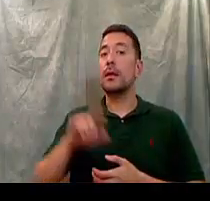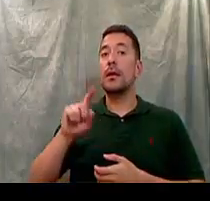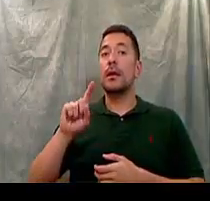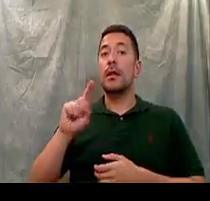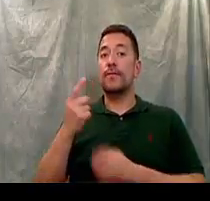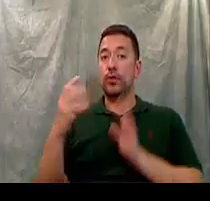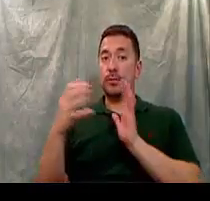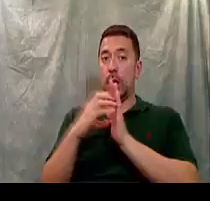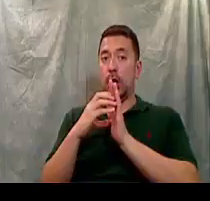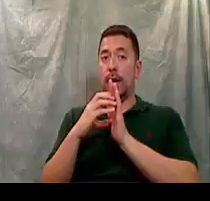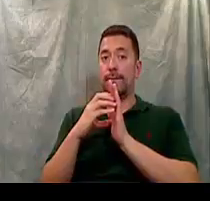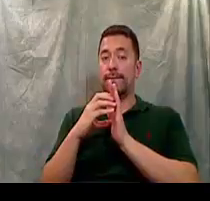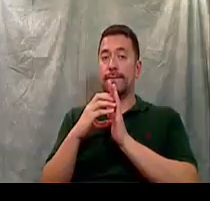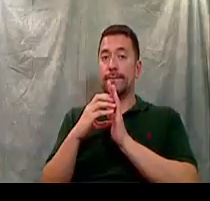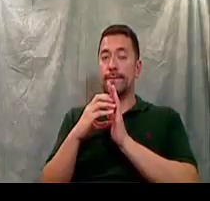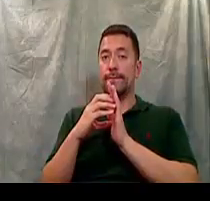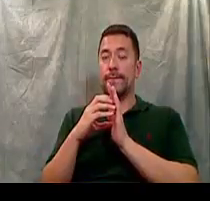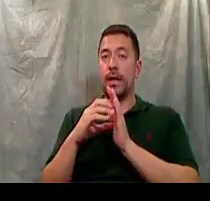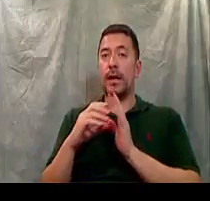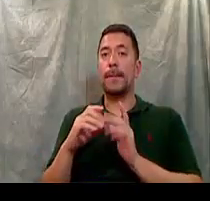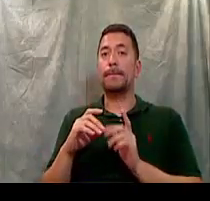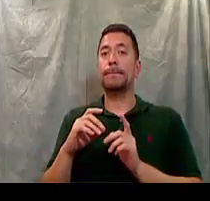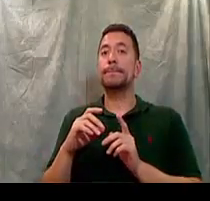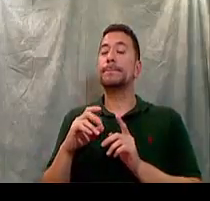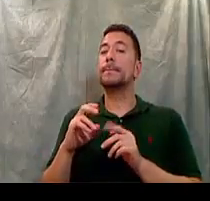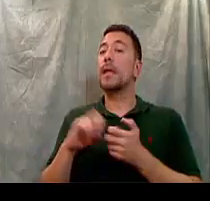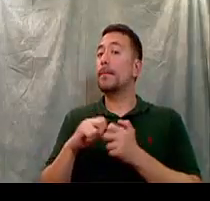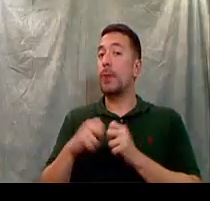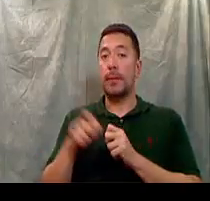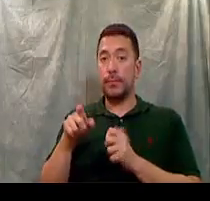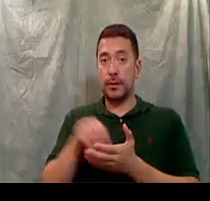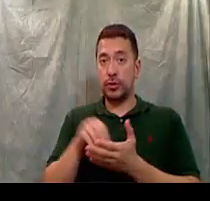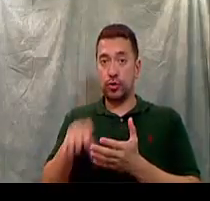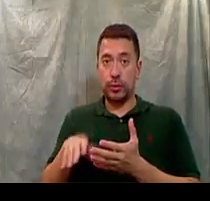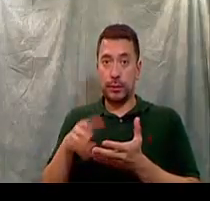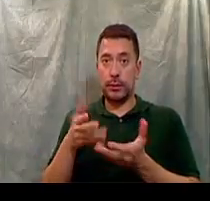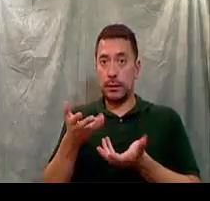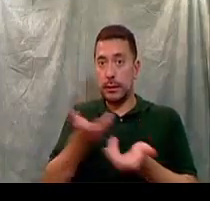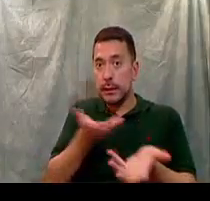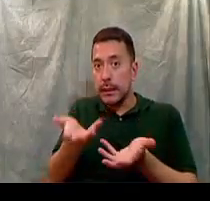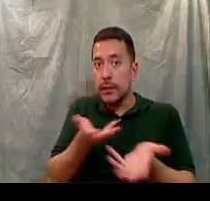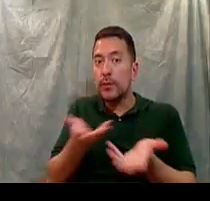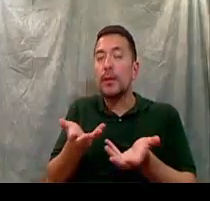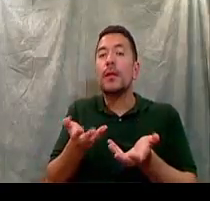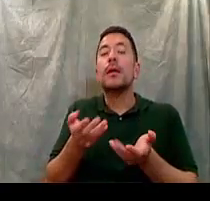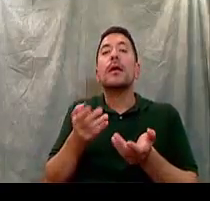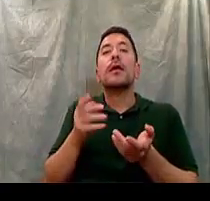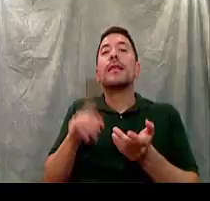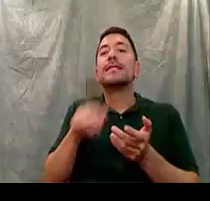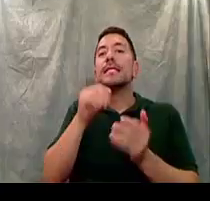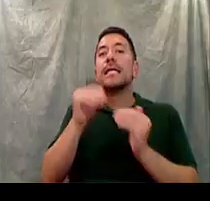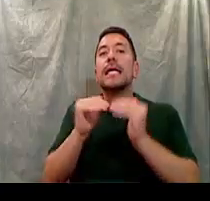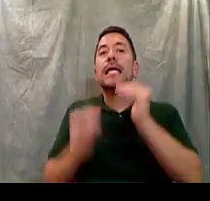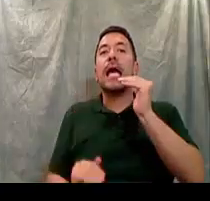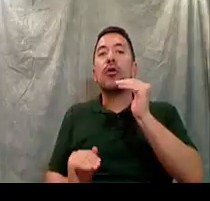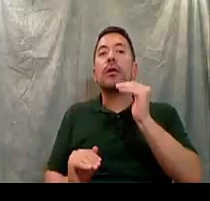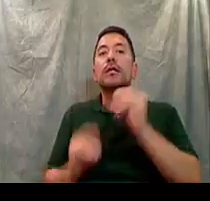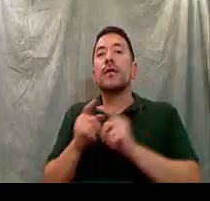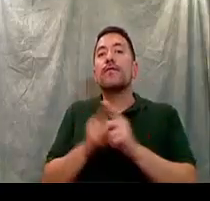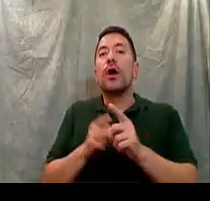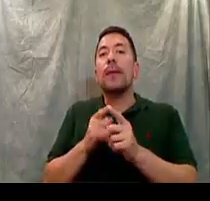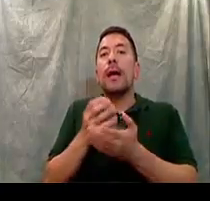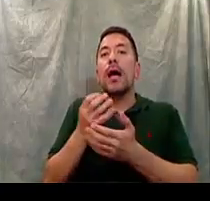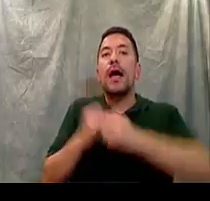paragraph, the problem here that this student is dealing with is the inequities caused by foundation